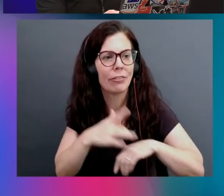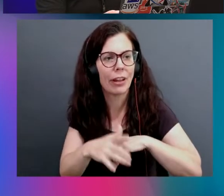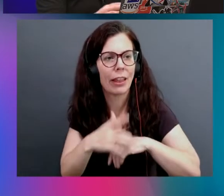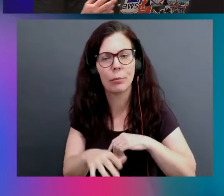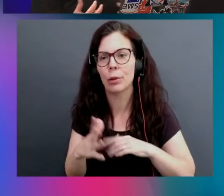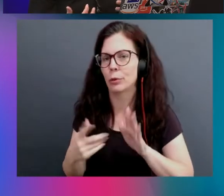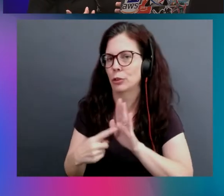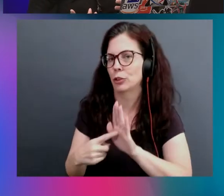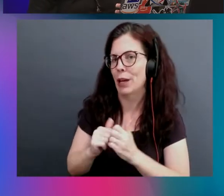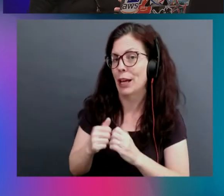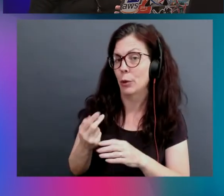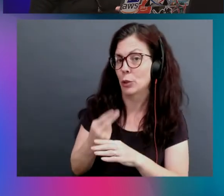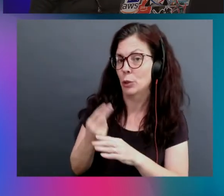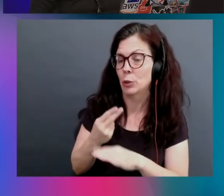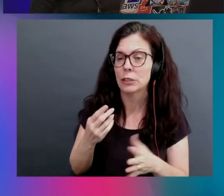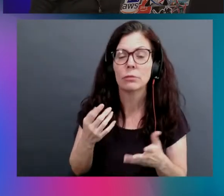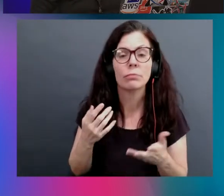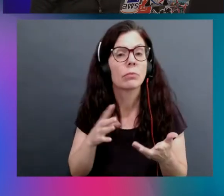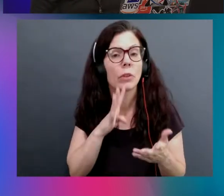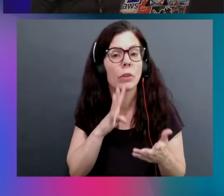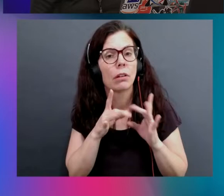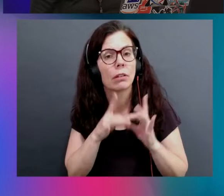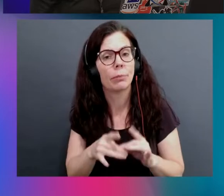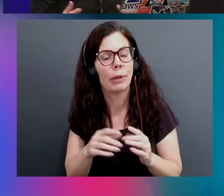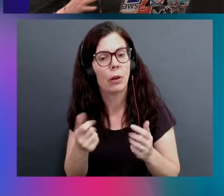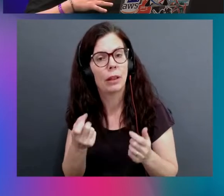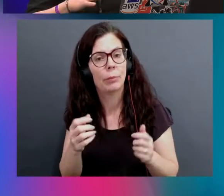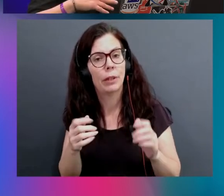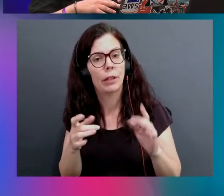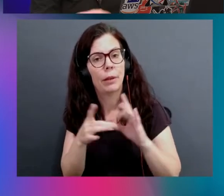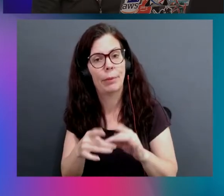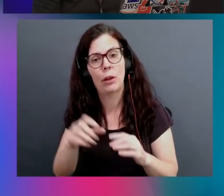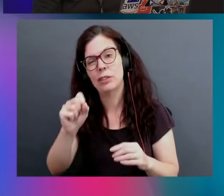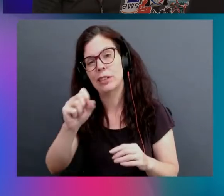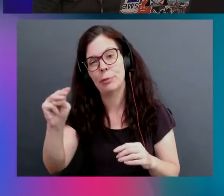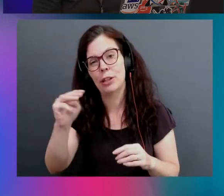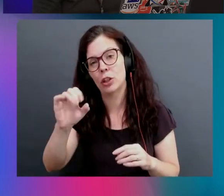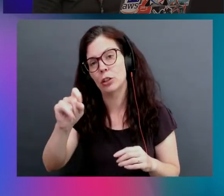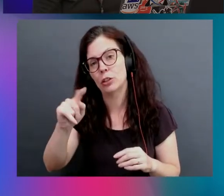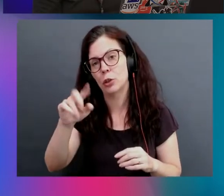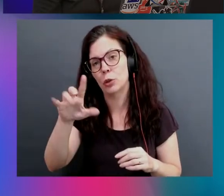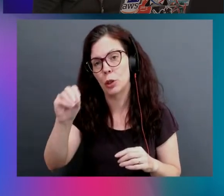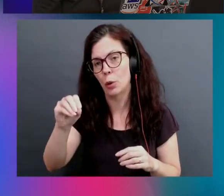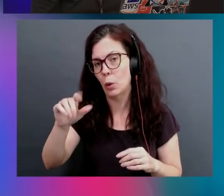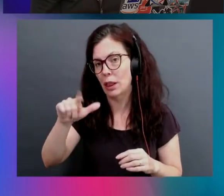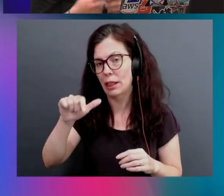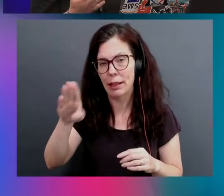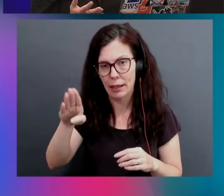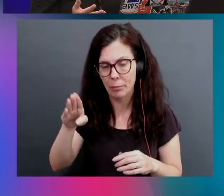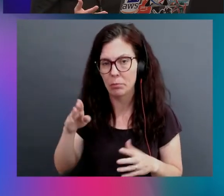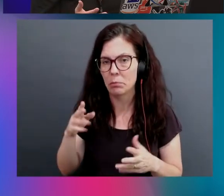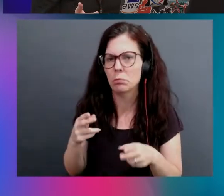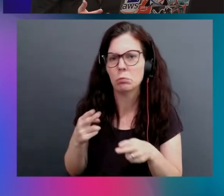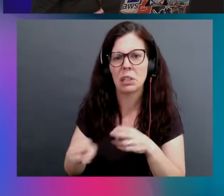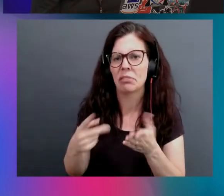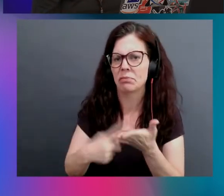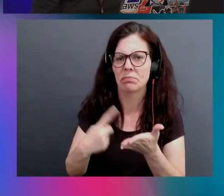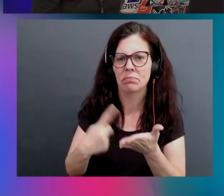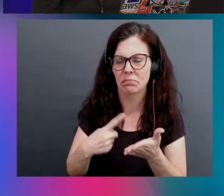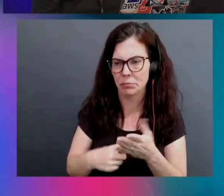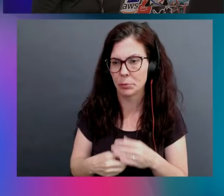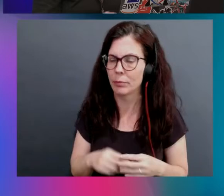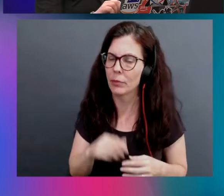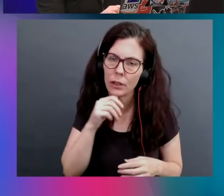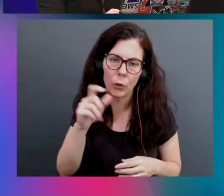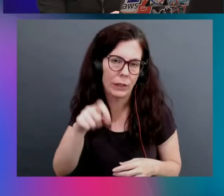it. We talked a little bit about SageMaker Studio Lab, so I want to cover that briefly again. You don't need an